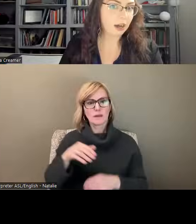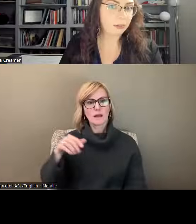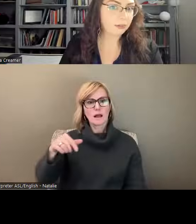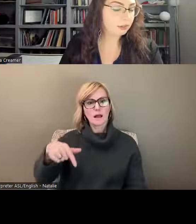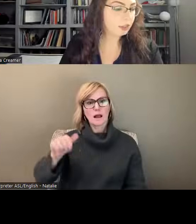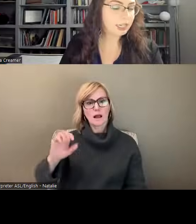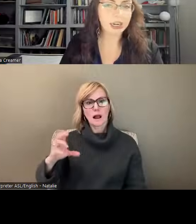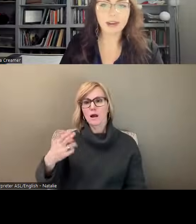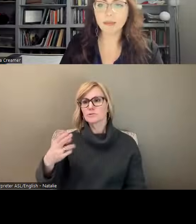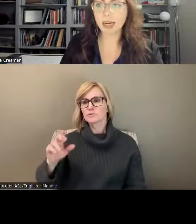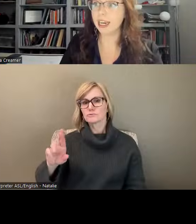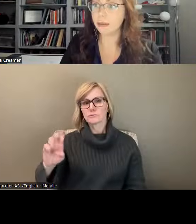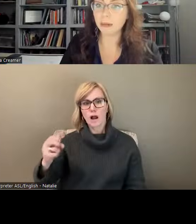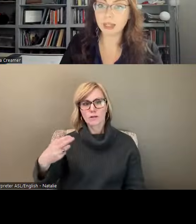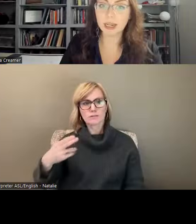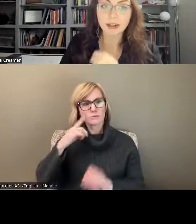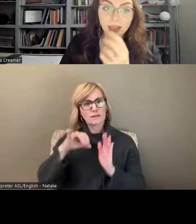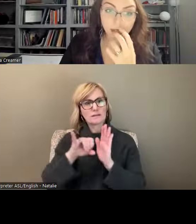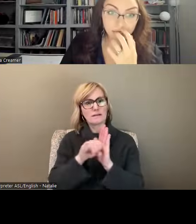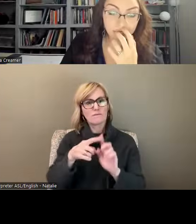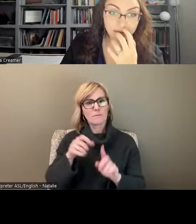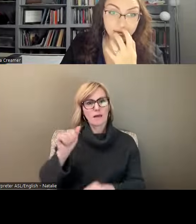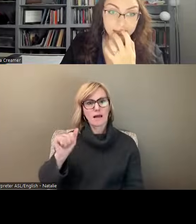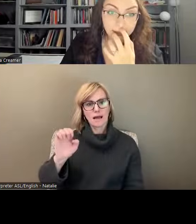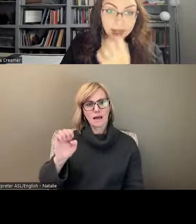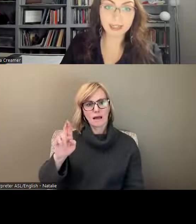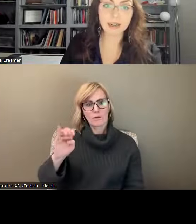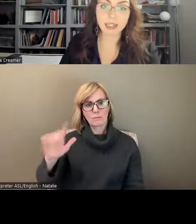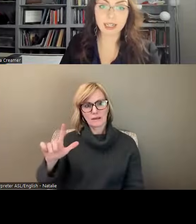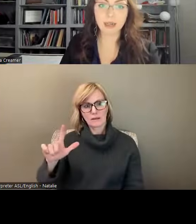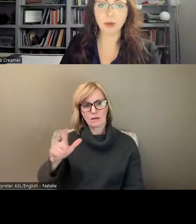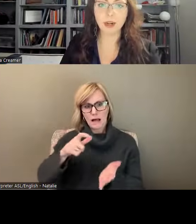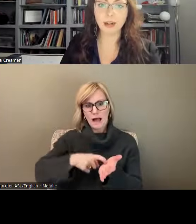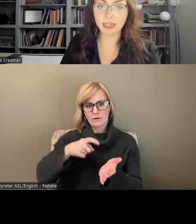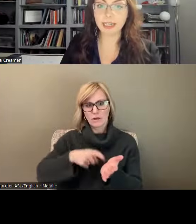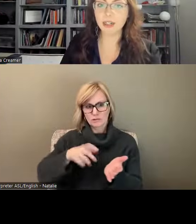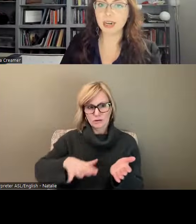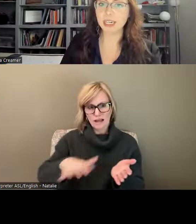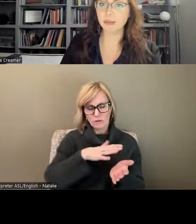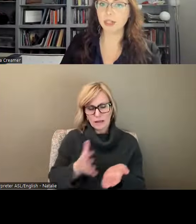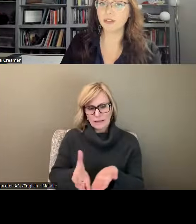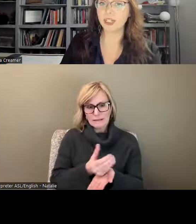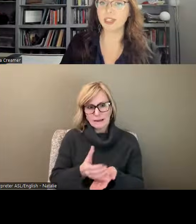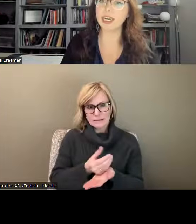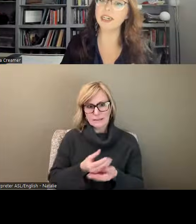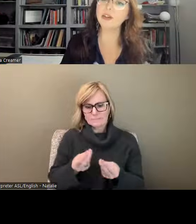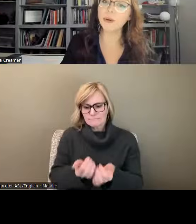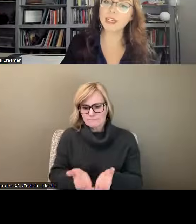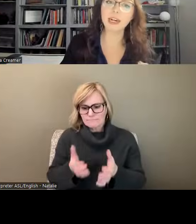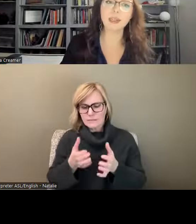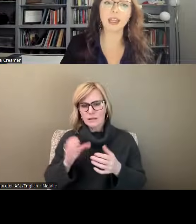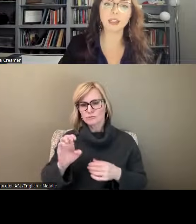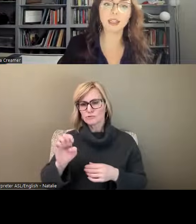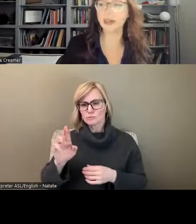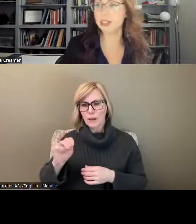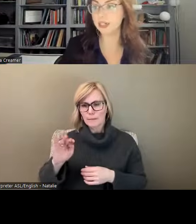was first identified by the Erbil Plain Archaeological Survey in 2017, where collecting ceramics from the surface of the site told us